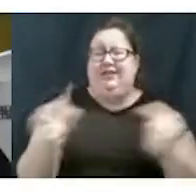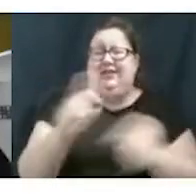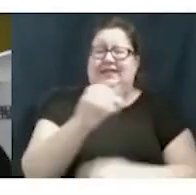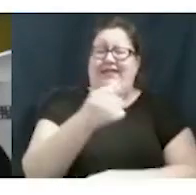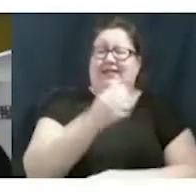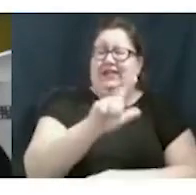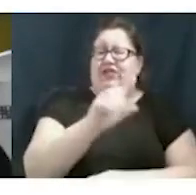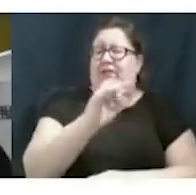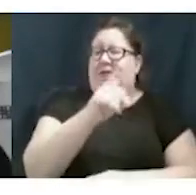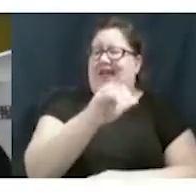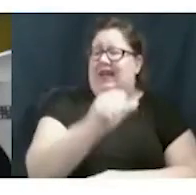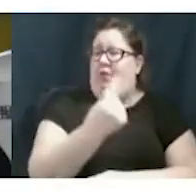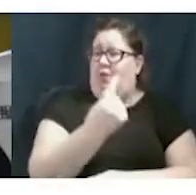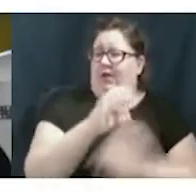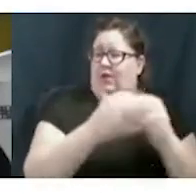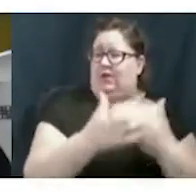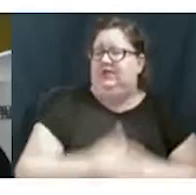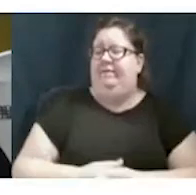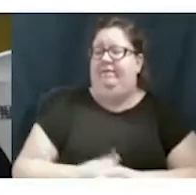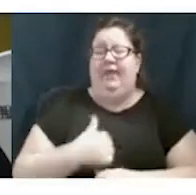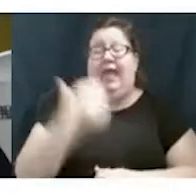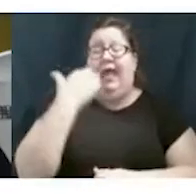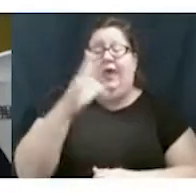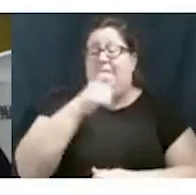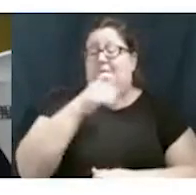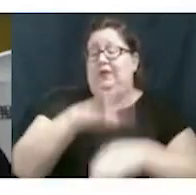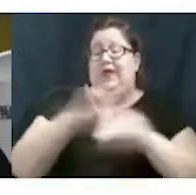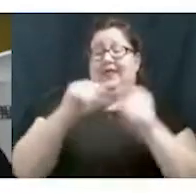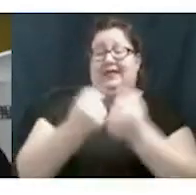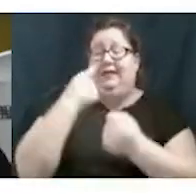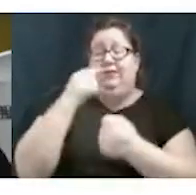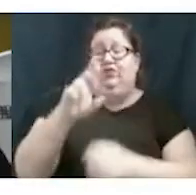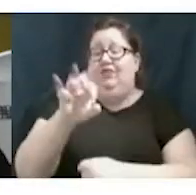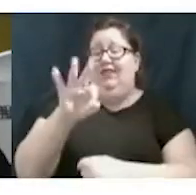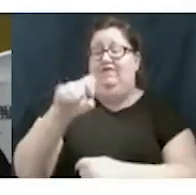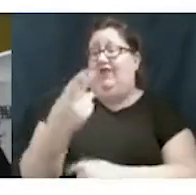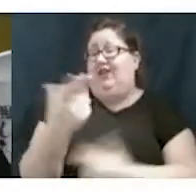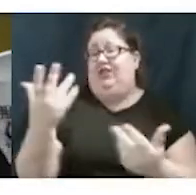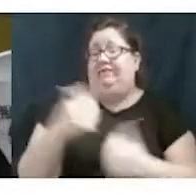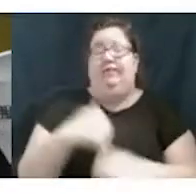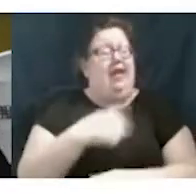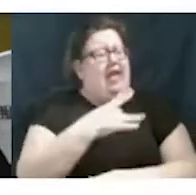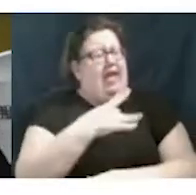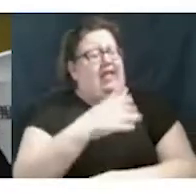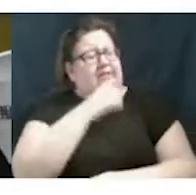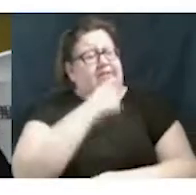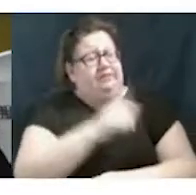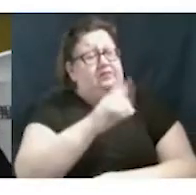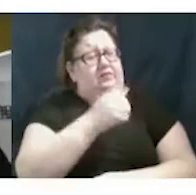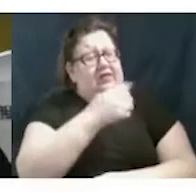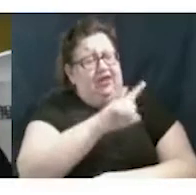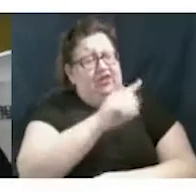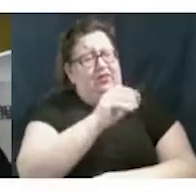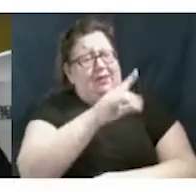course. And I don't know who's on the team to refresh it. Yeah, I like the old Digital Media 1 and 2 courses we